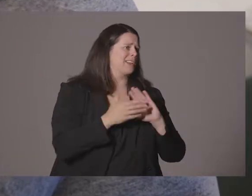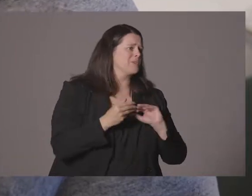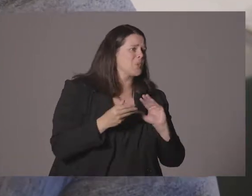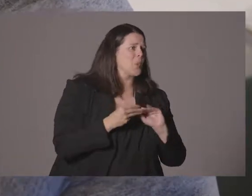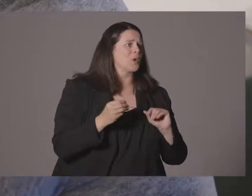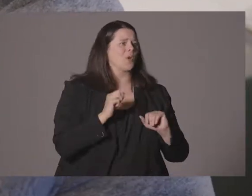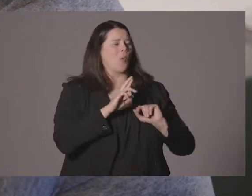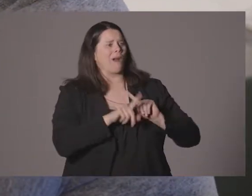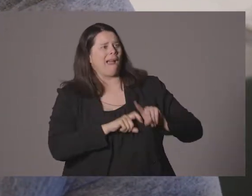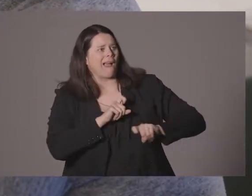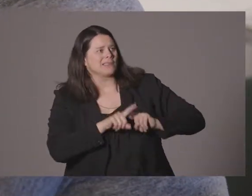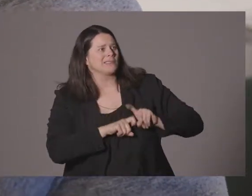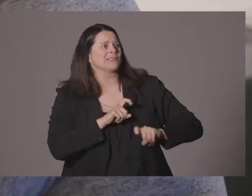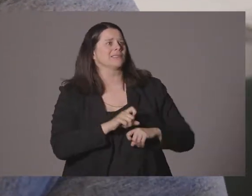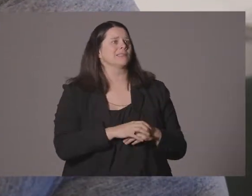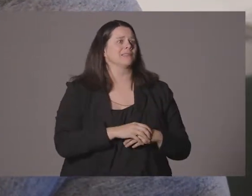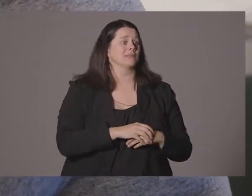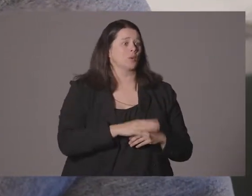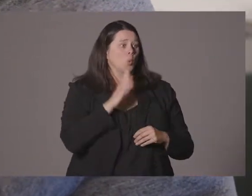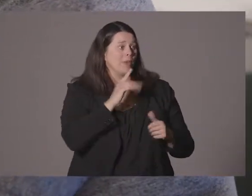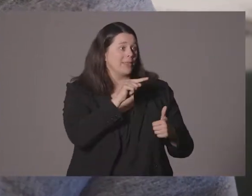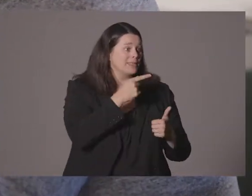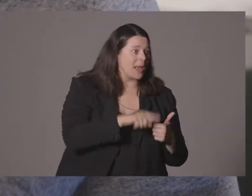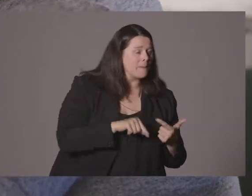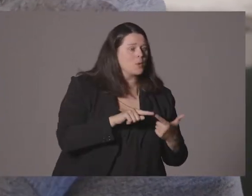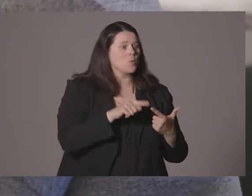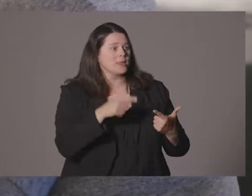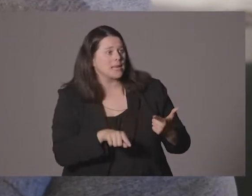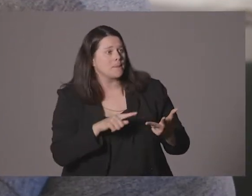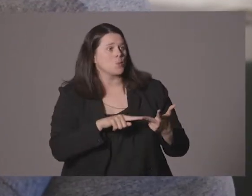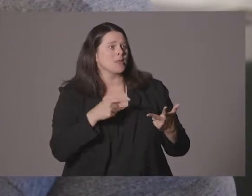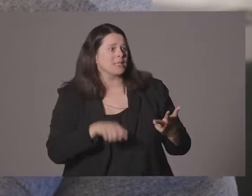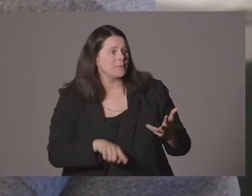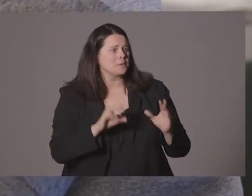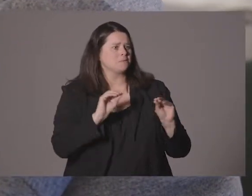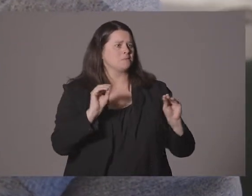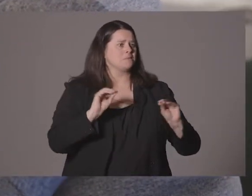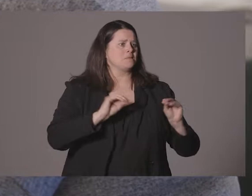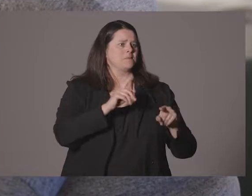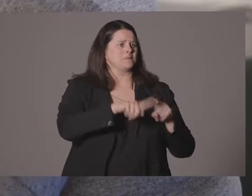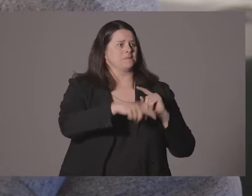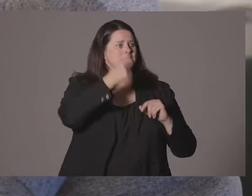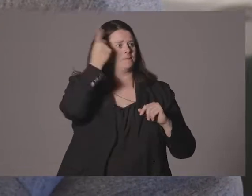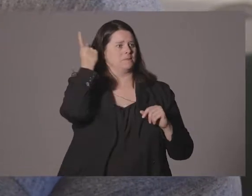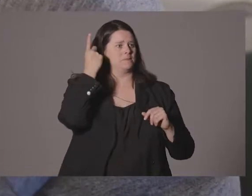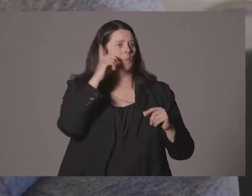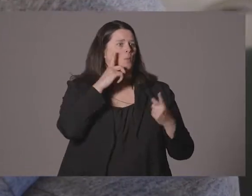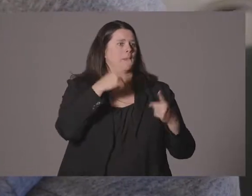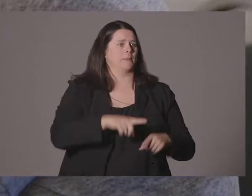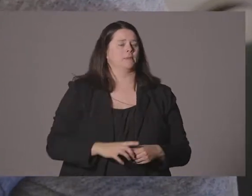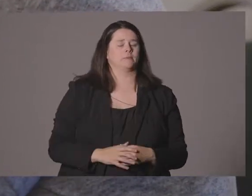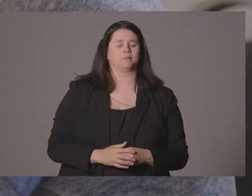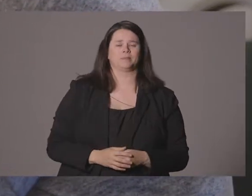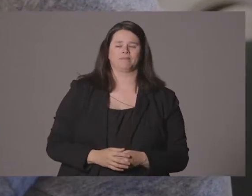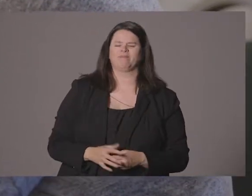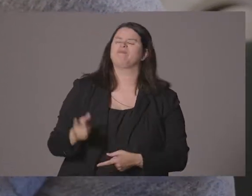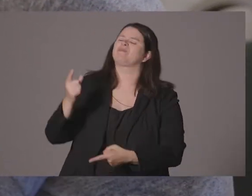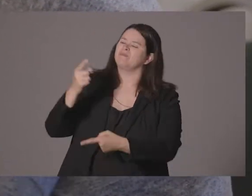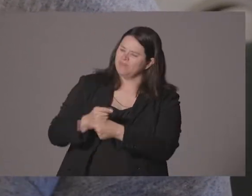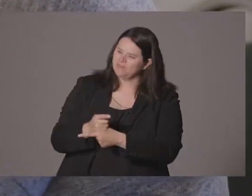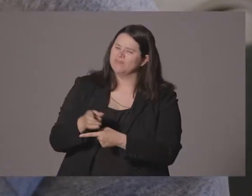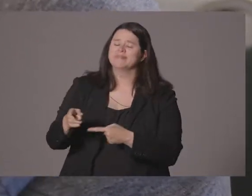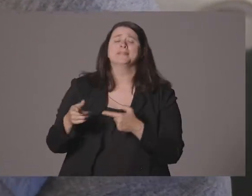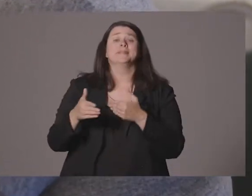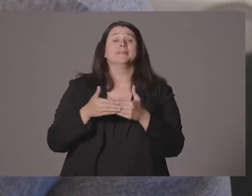actually tell you everything, and you don't have to know all the backstory or ask all the questions to like get at. Well, this happened and that happened and this happened,